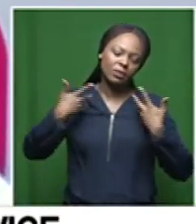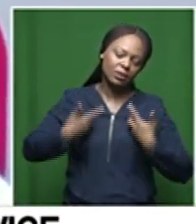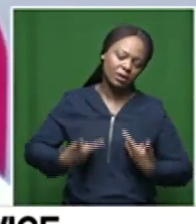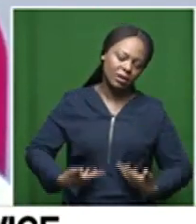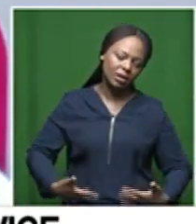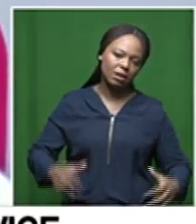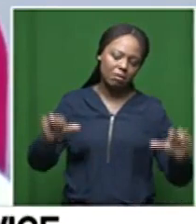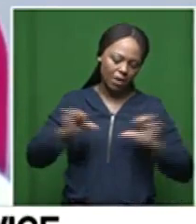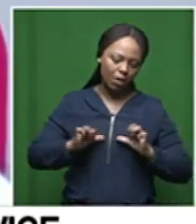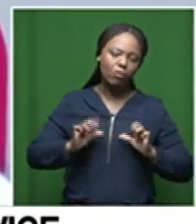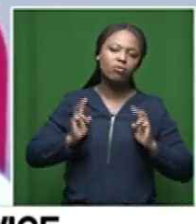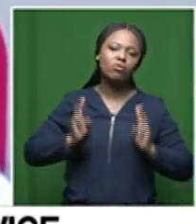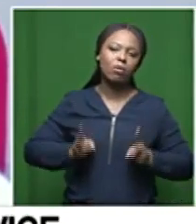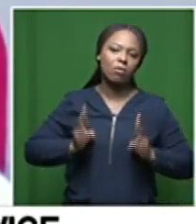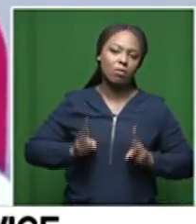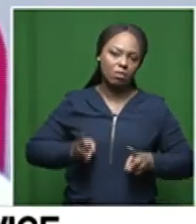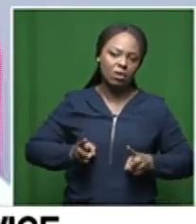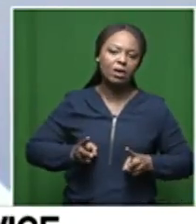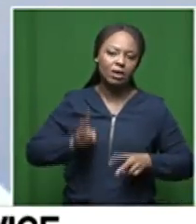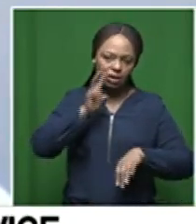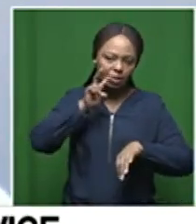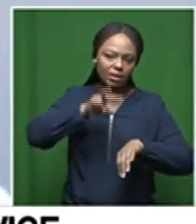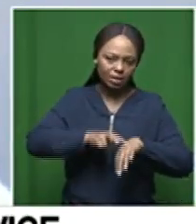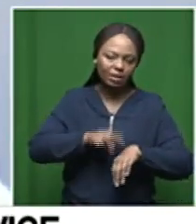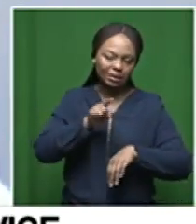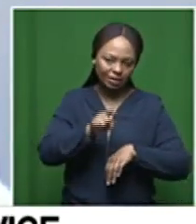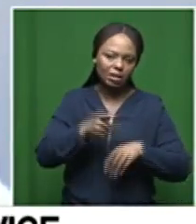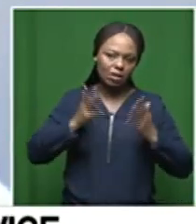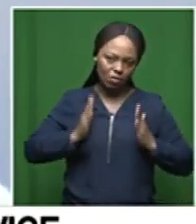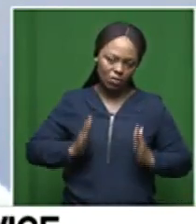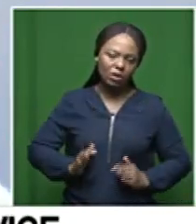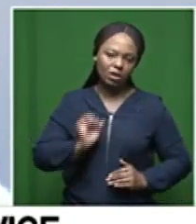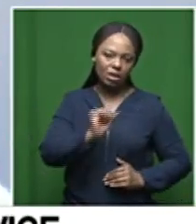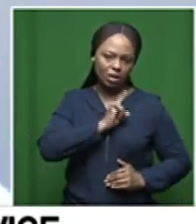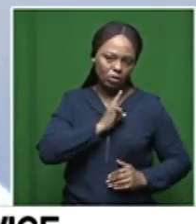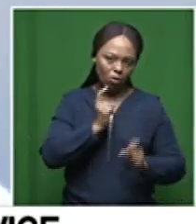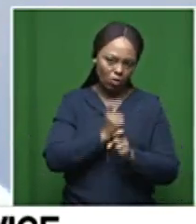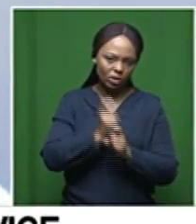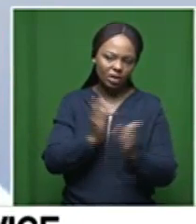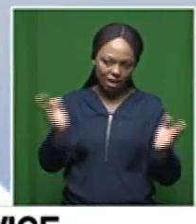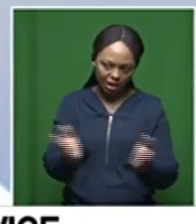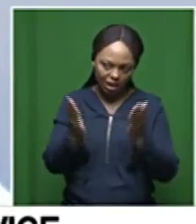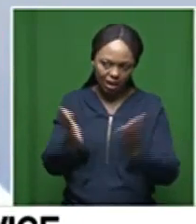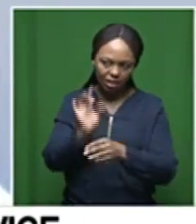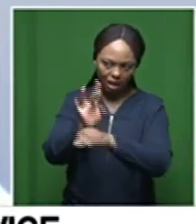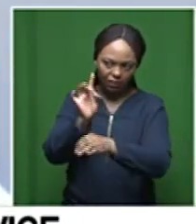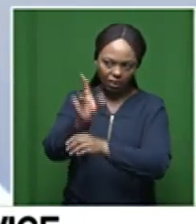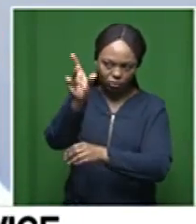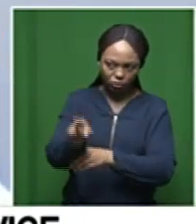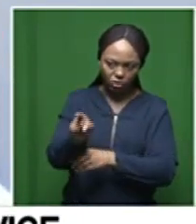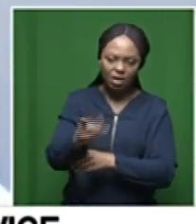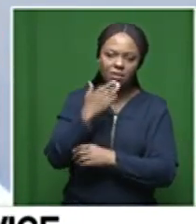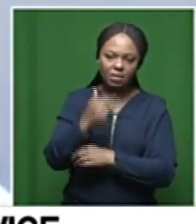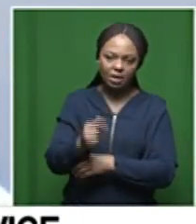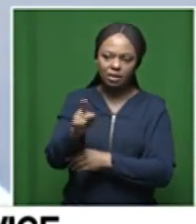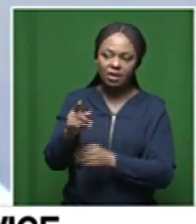restabilize itself. This is the reason why, wherever possible, we do encourage our donors, wherever possible, that after they donate,